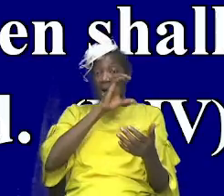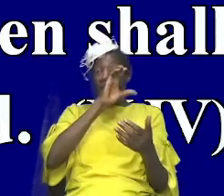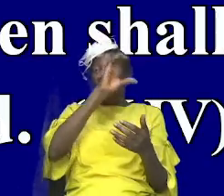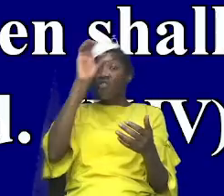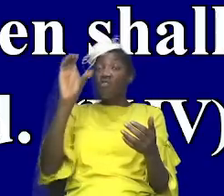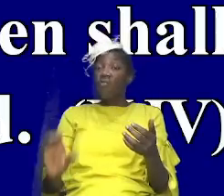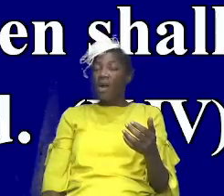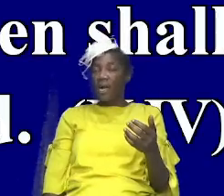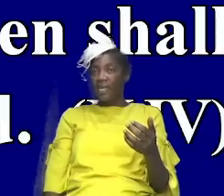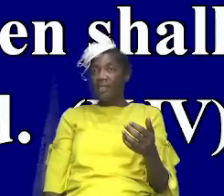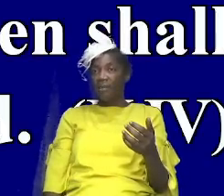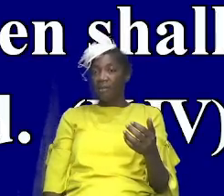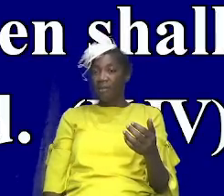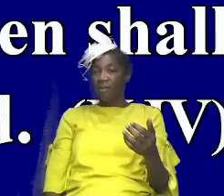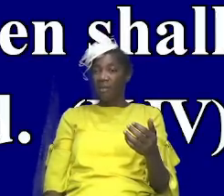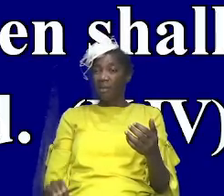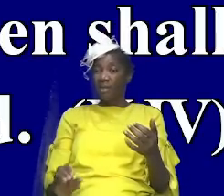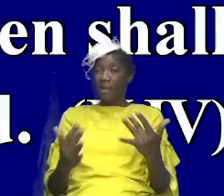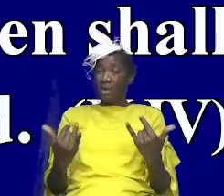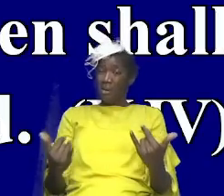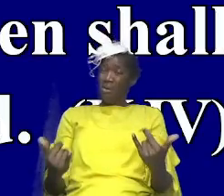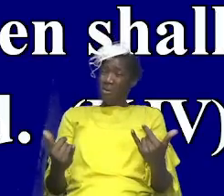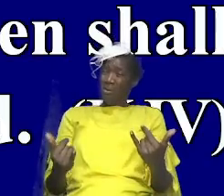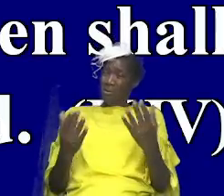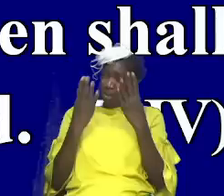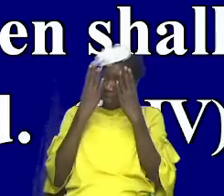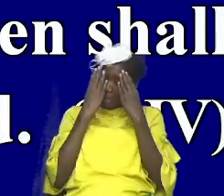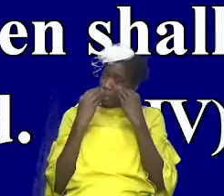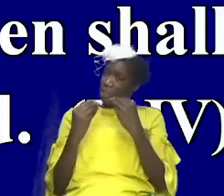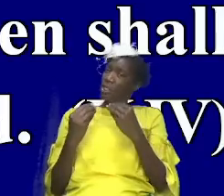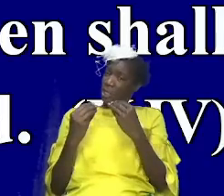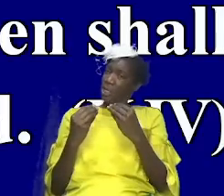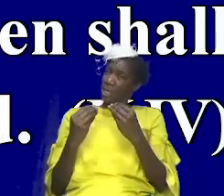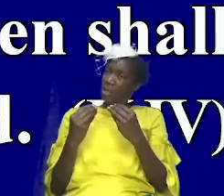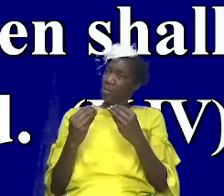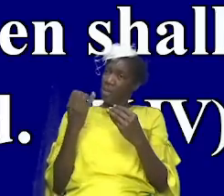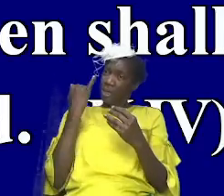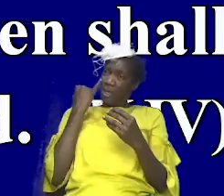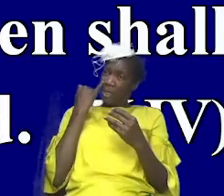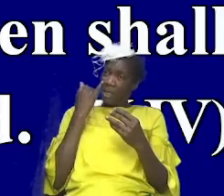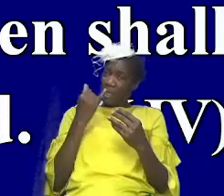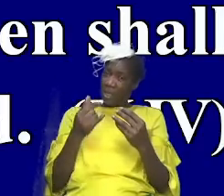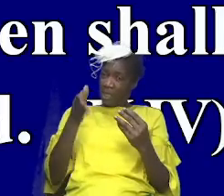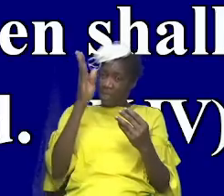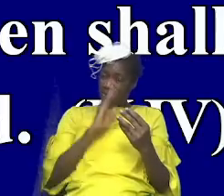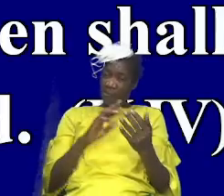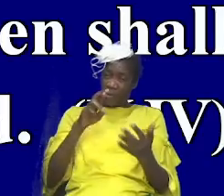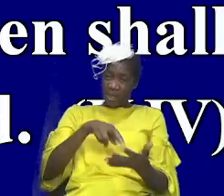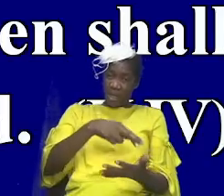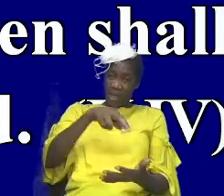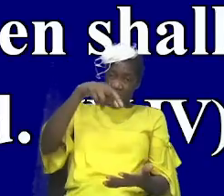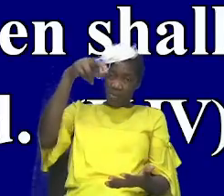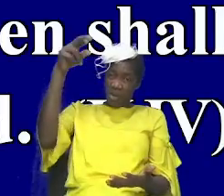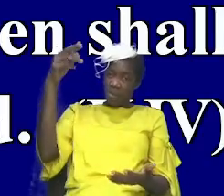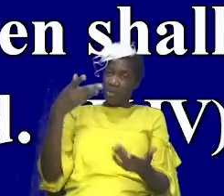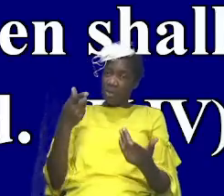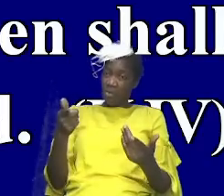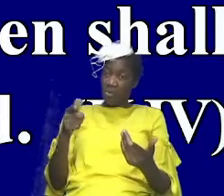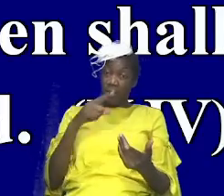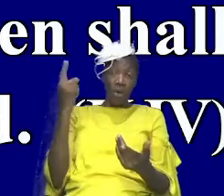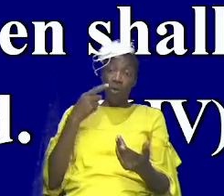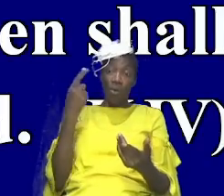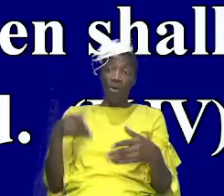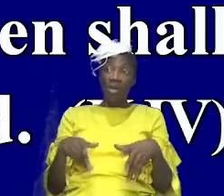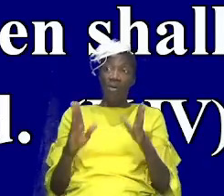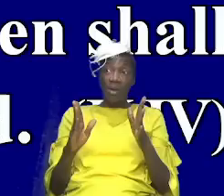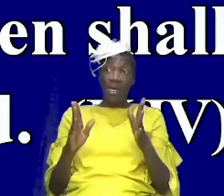stand before him, how can we be ashamed if he raptures us and takes us up to heaven? The only way that we are going to be ashamed, the